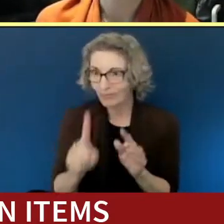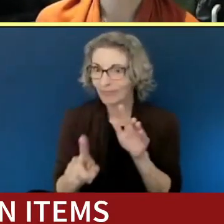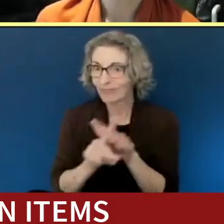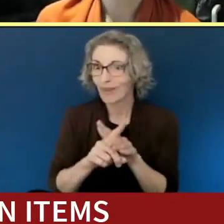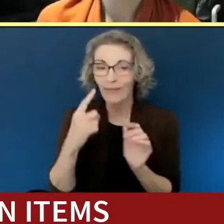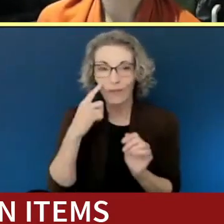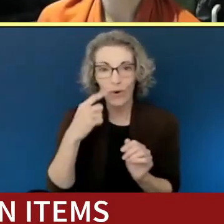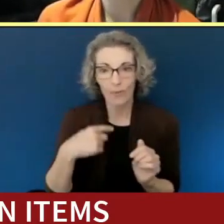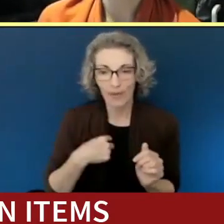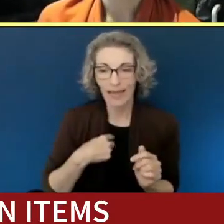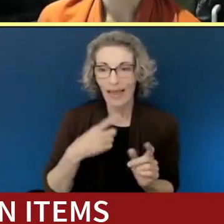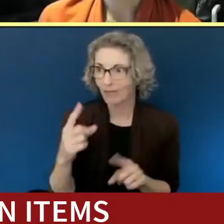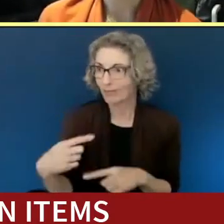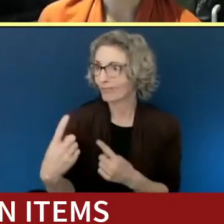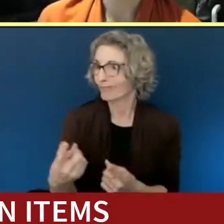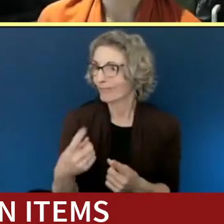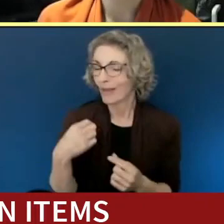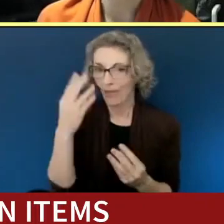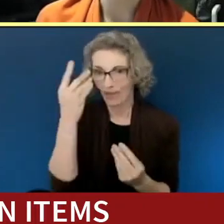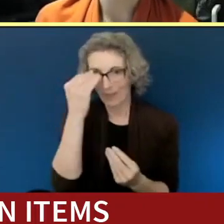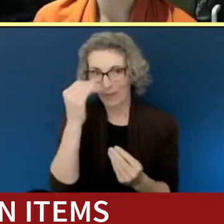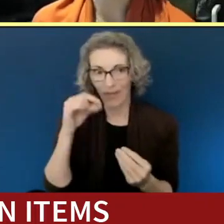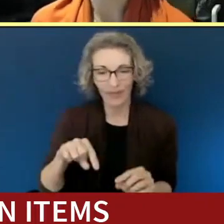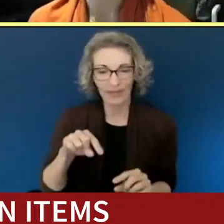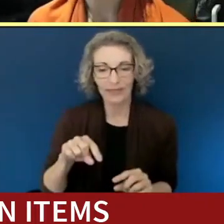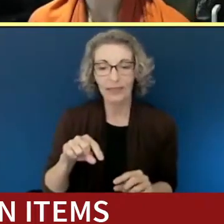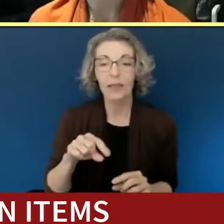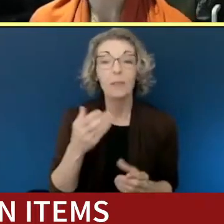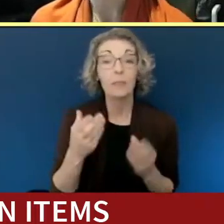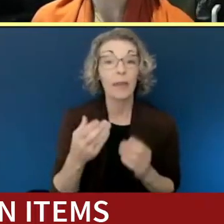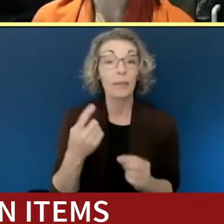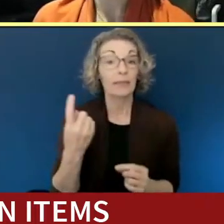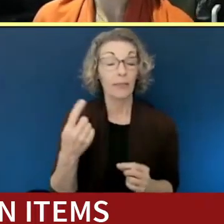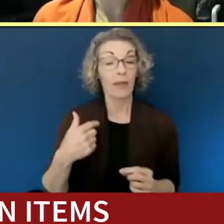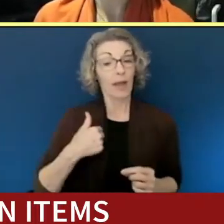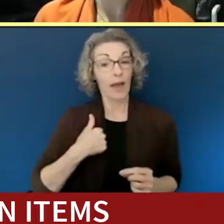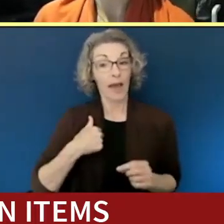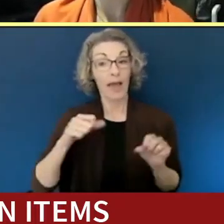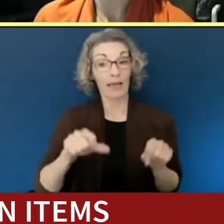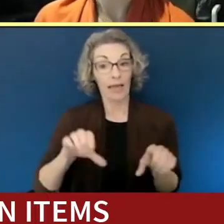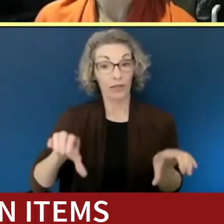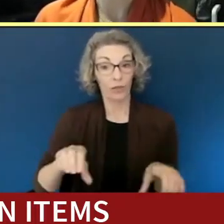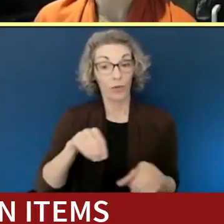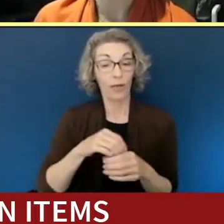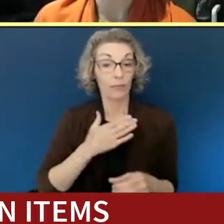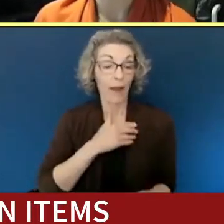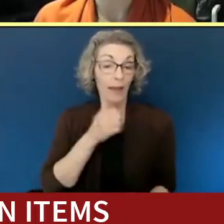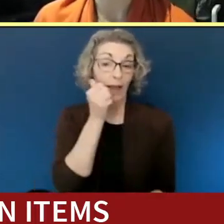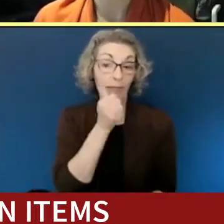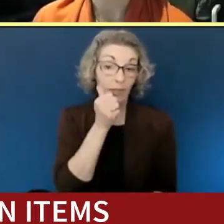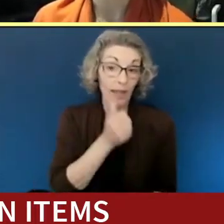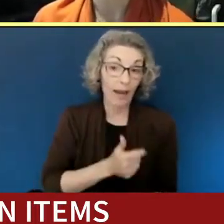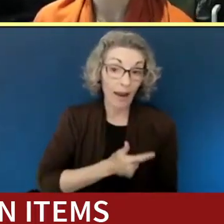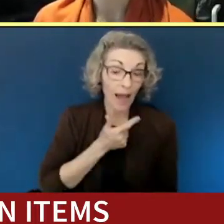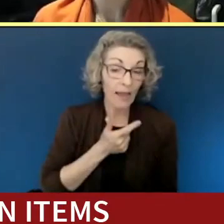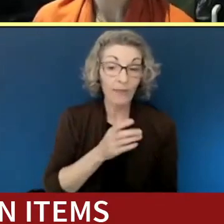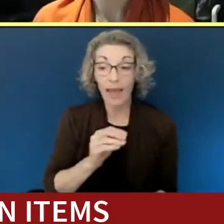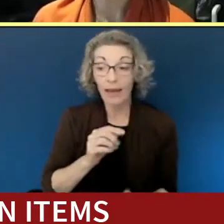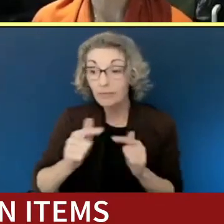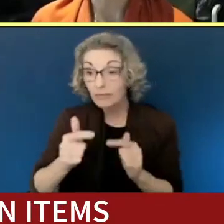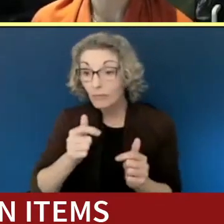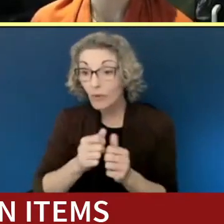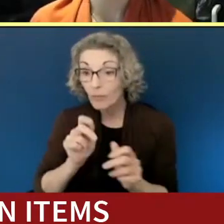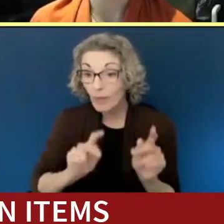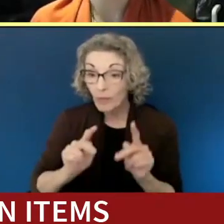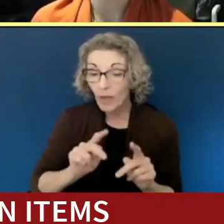about is perhaps something that I can do in my daily life and interactions is to practice